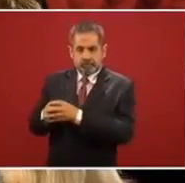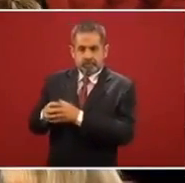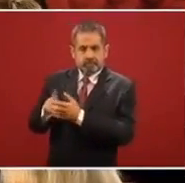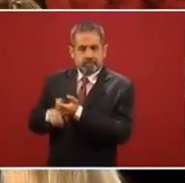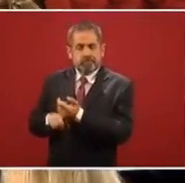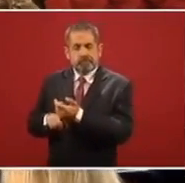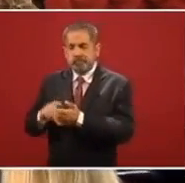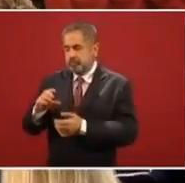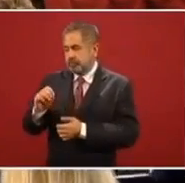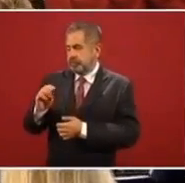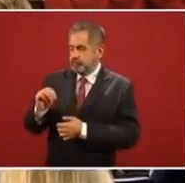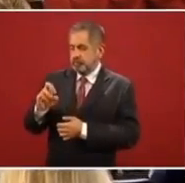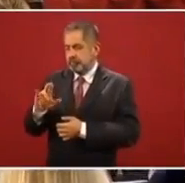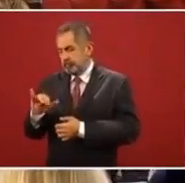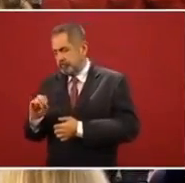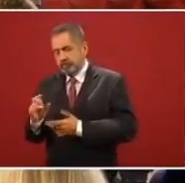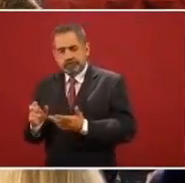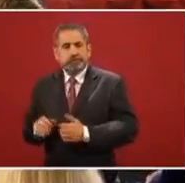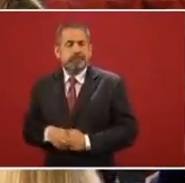Exterior.